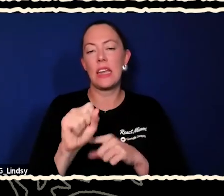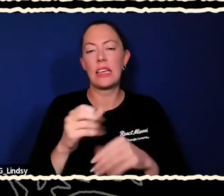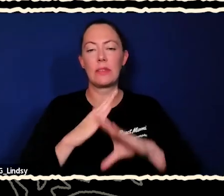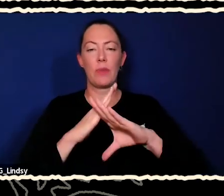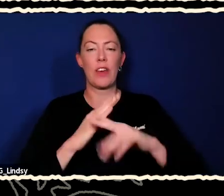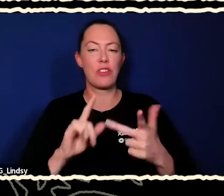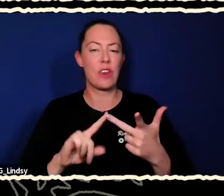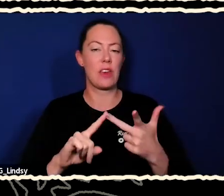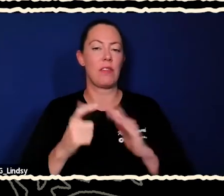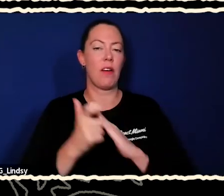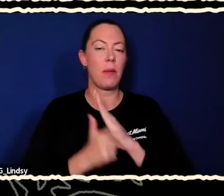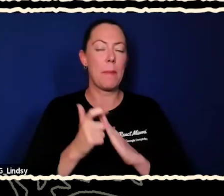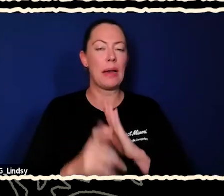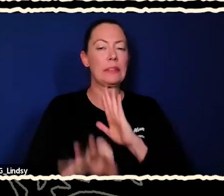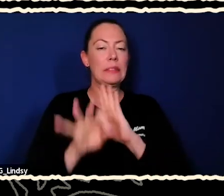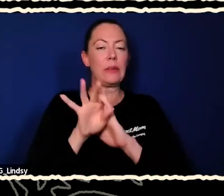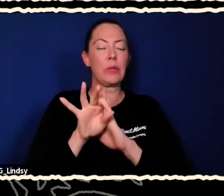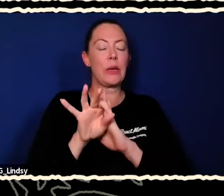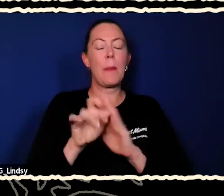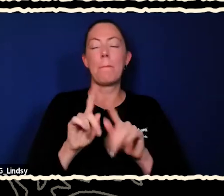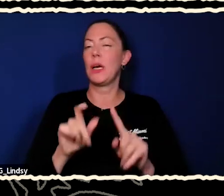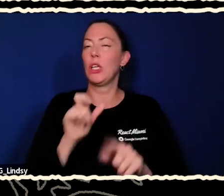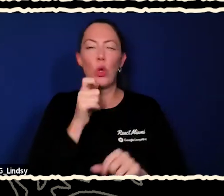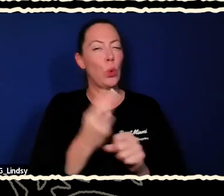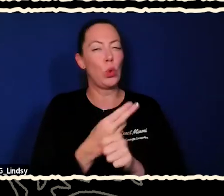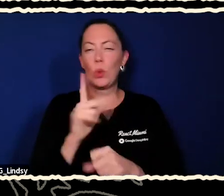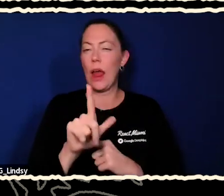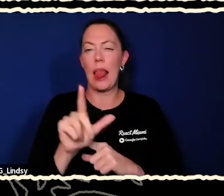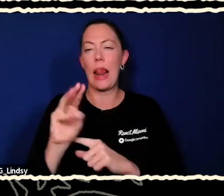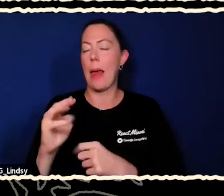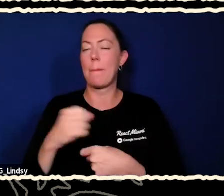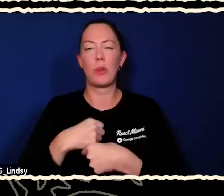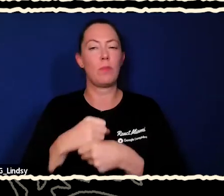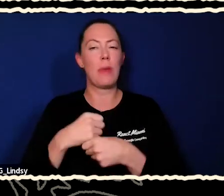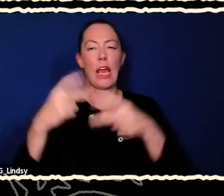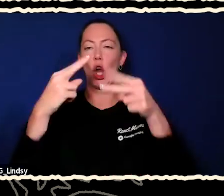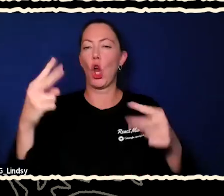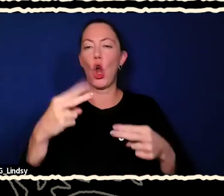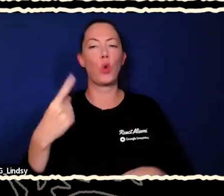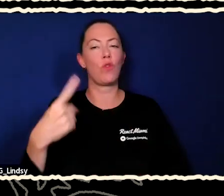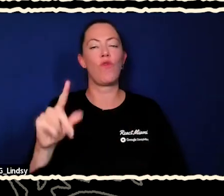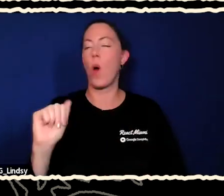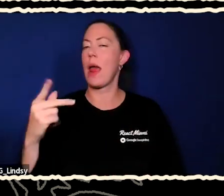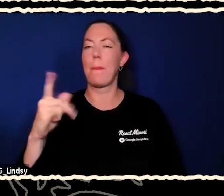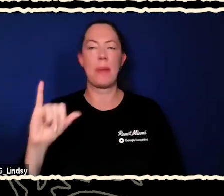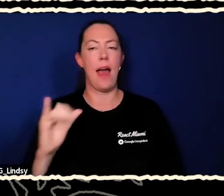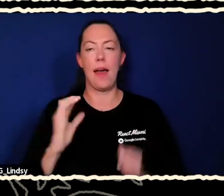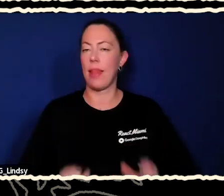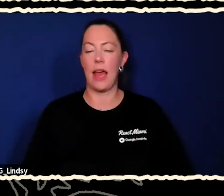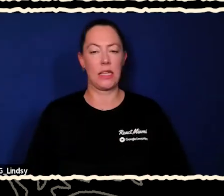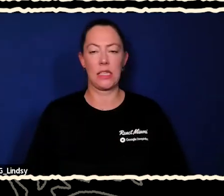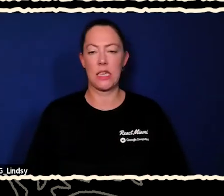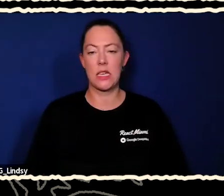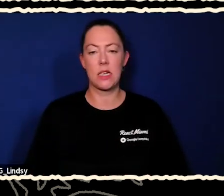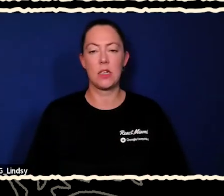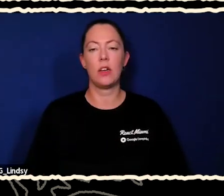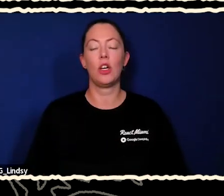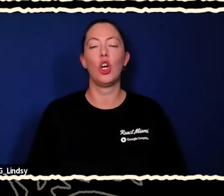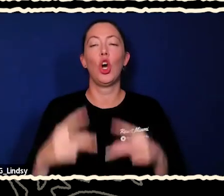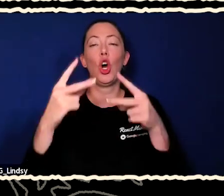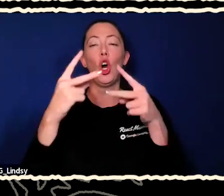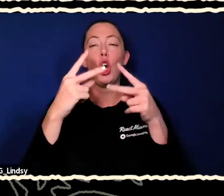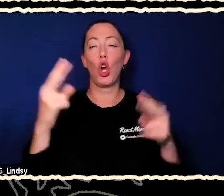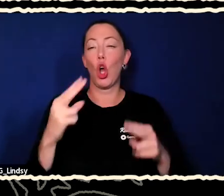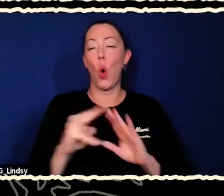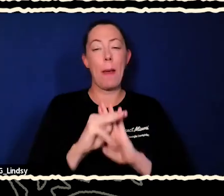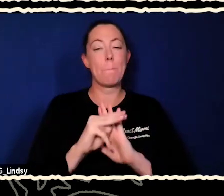And don't use LLM to generate codes for API clients. Coding models' response are